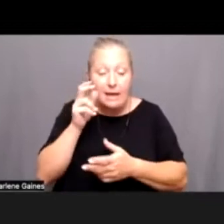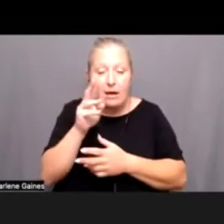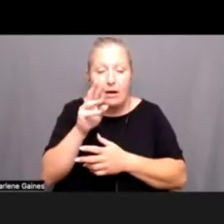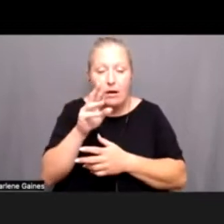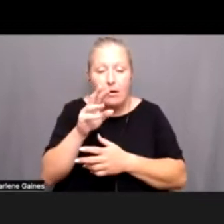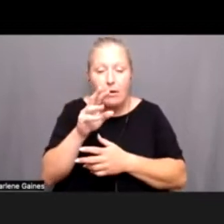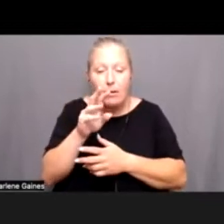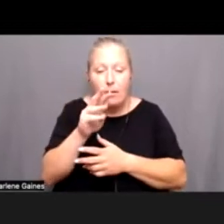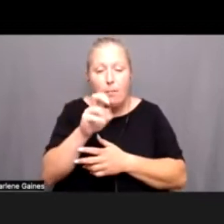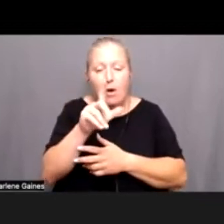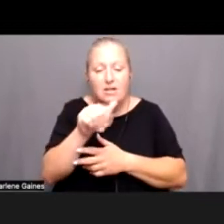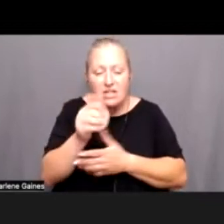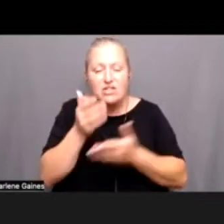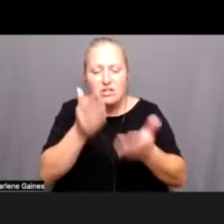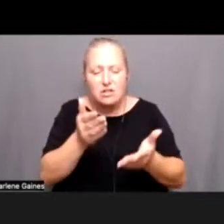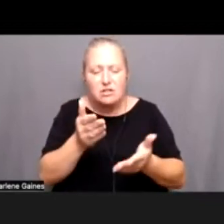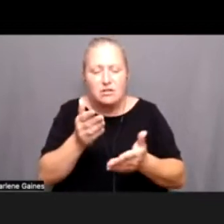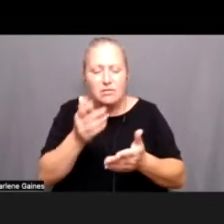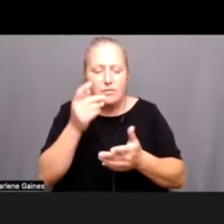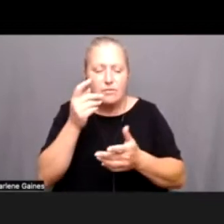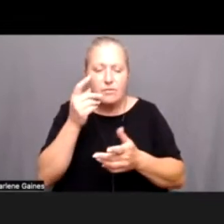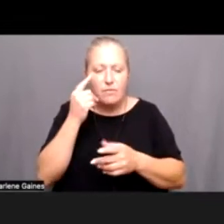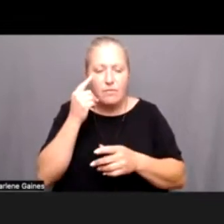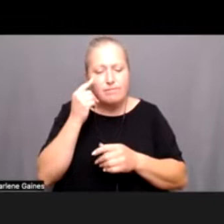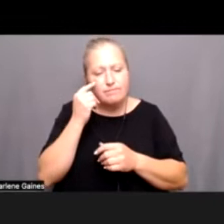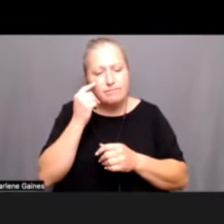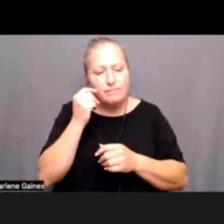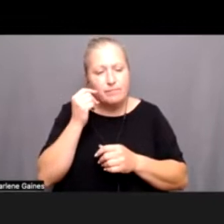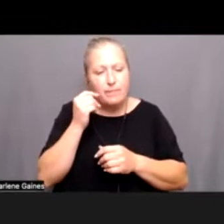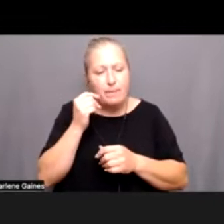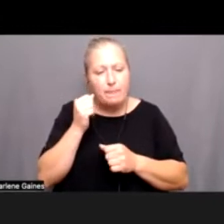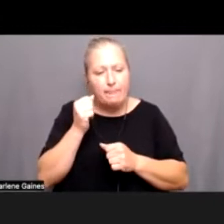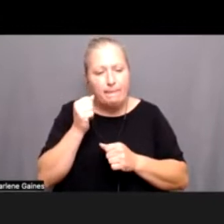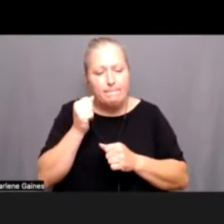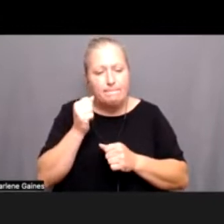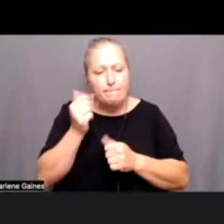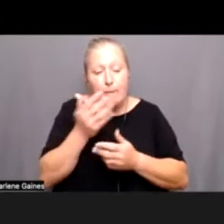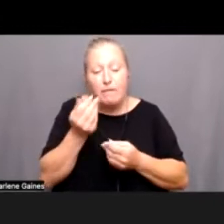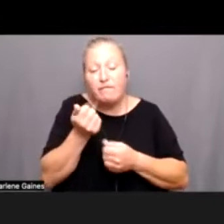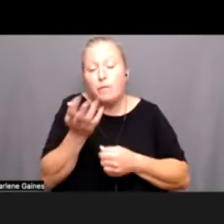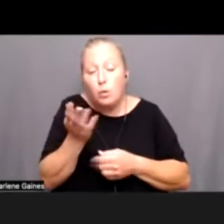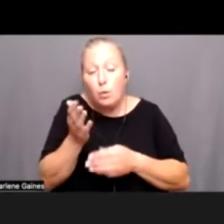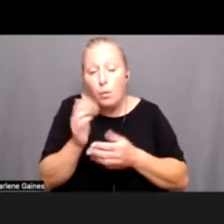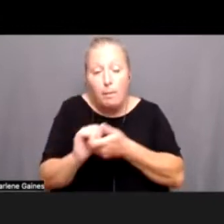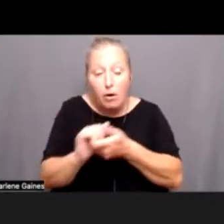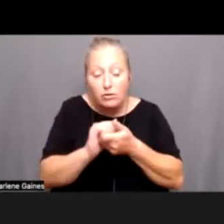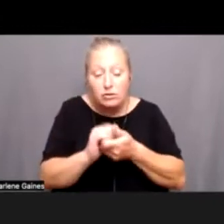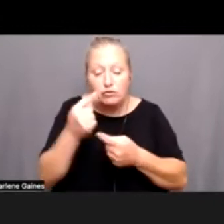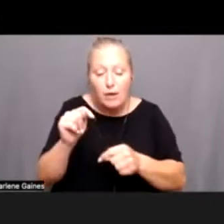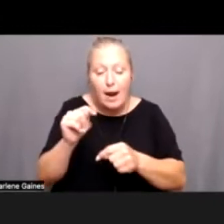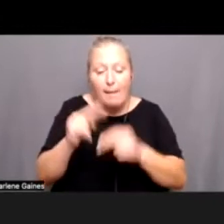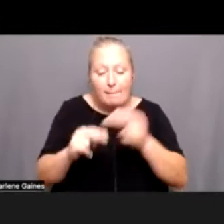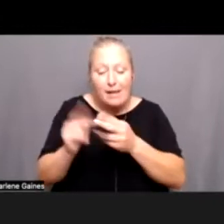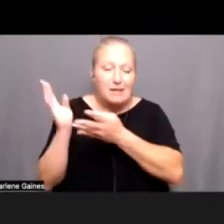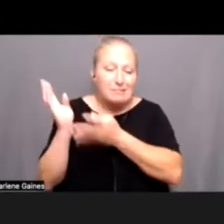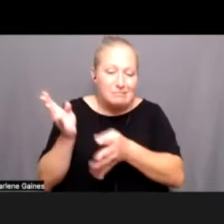Marcella's suggestion to have more, maybe fewer partnerships, try and build the pipeline. And I